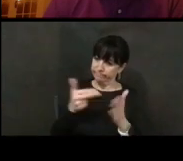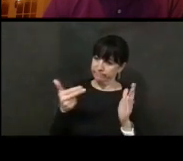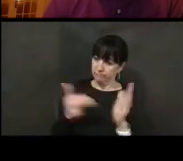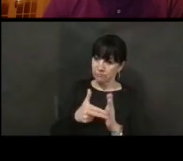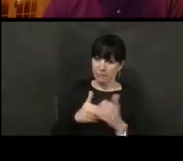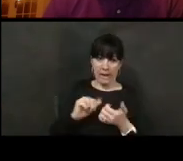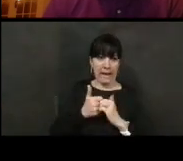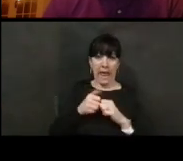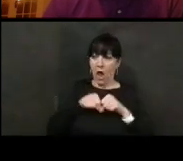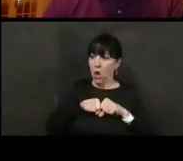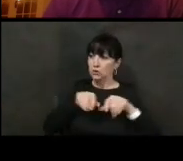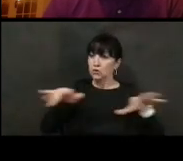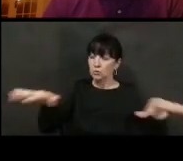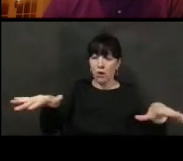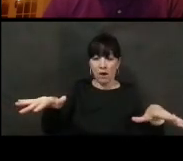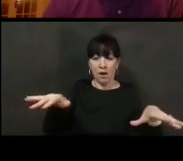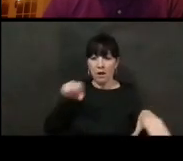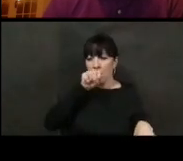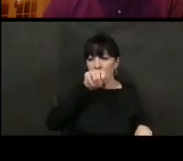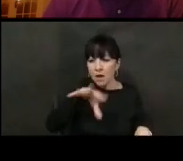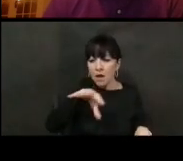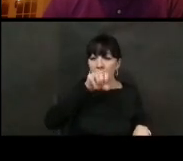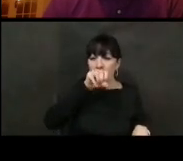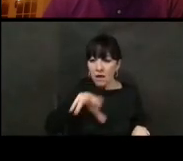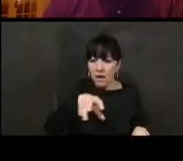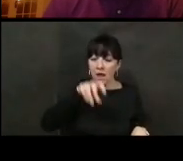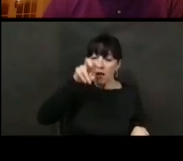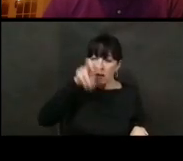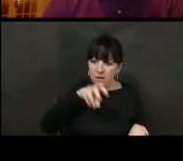through droplets, and it's very contagious.